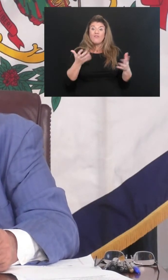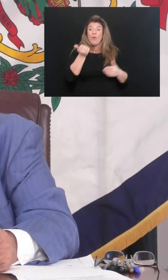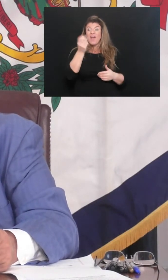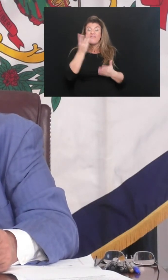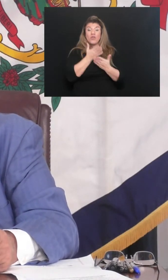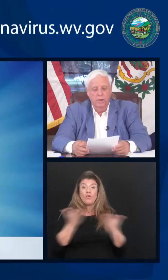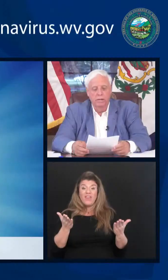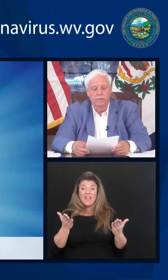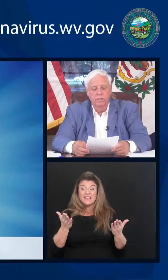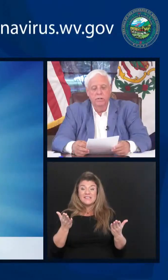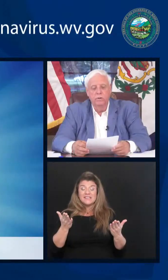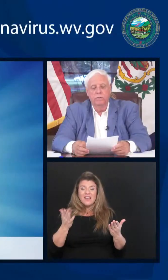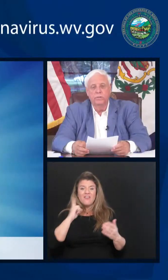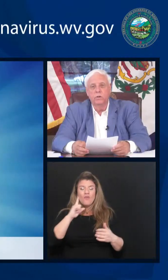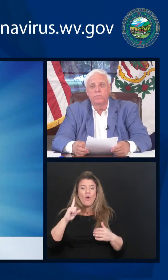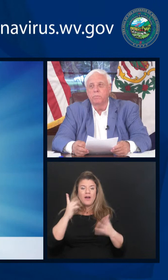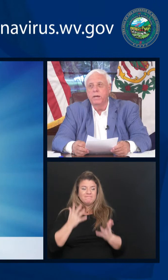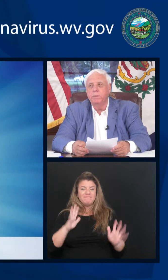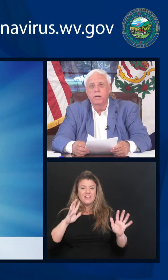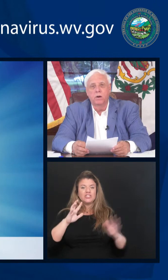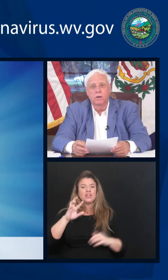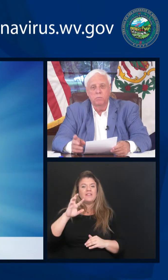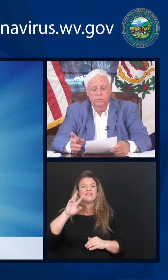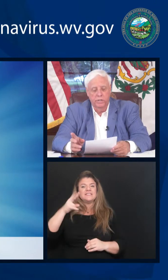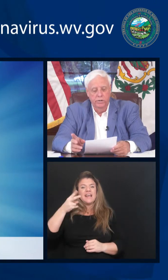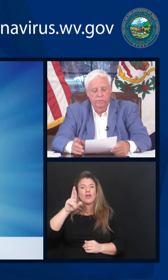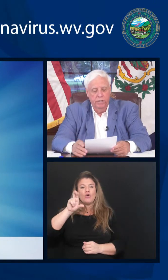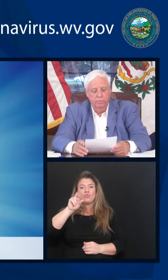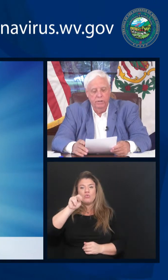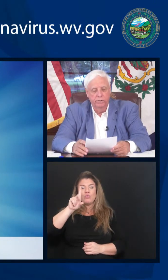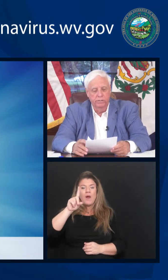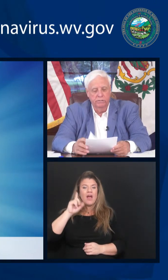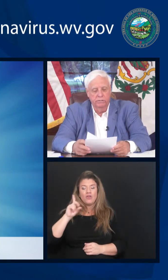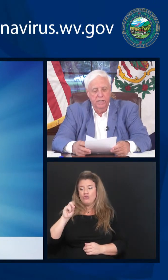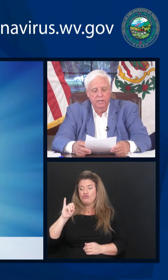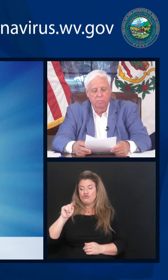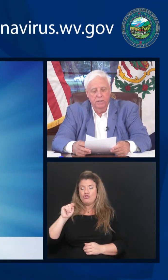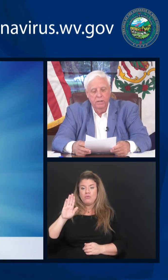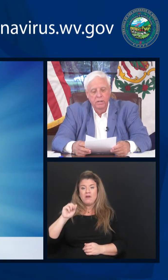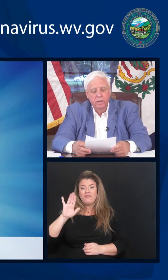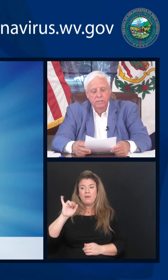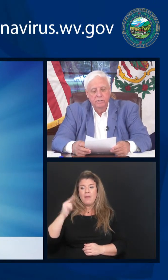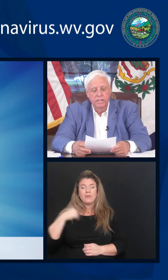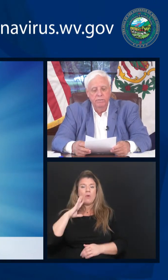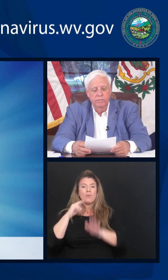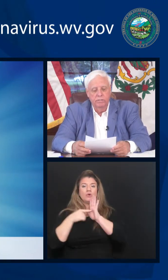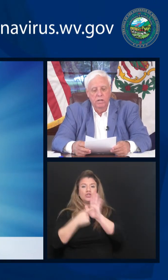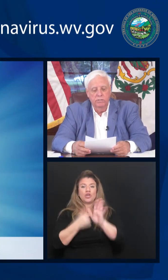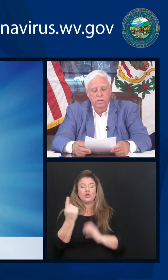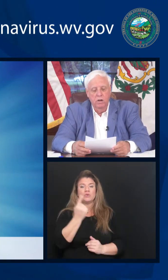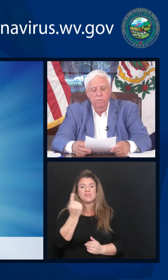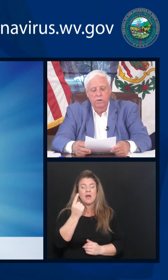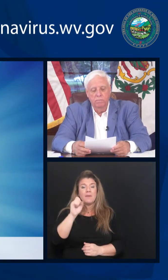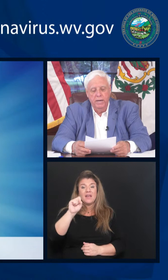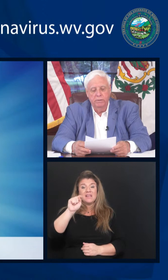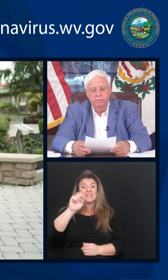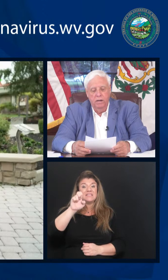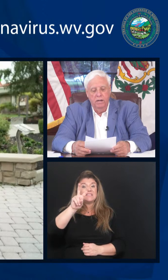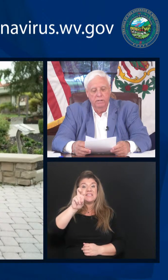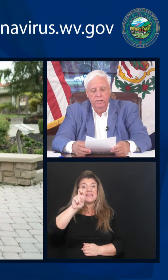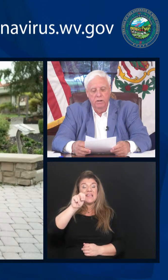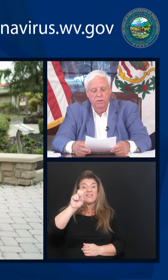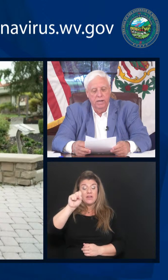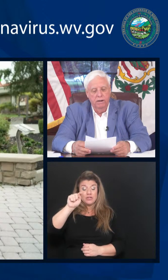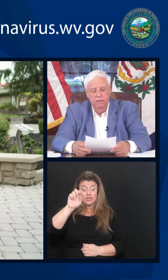things and ended up round 2 of Do It for Baby Dog. I'm going to show you something here in just a second, but Steven Stover of